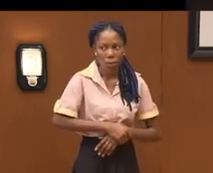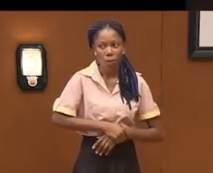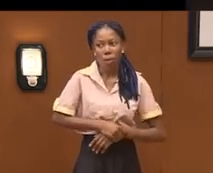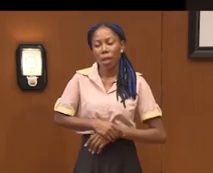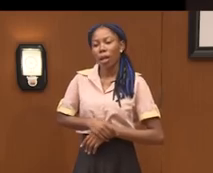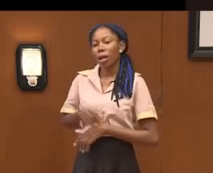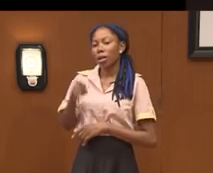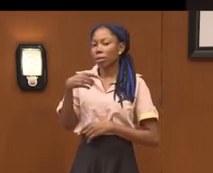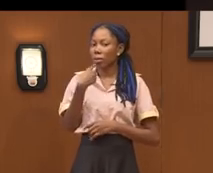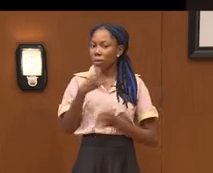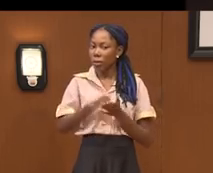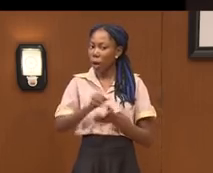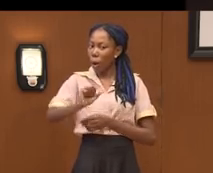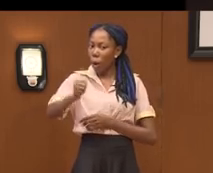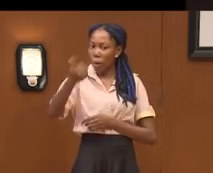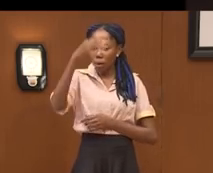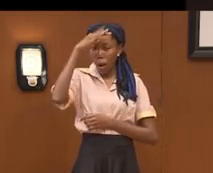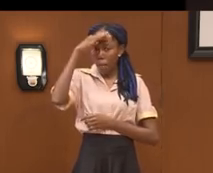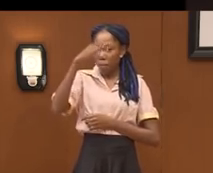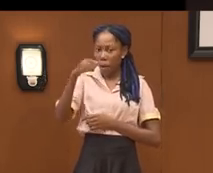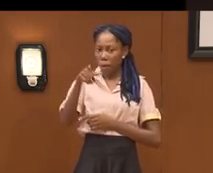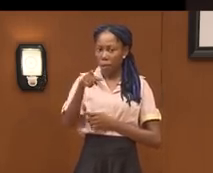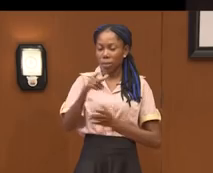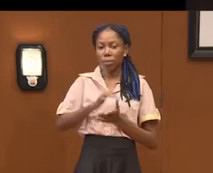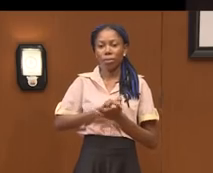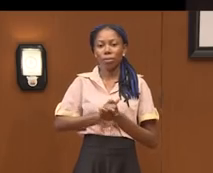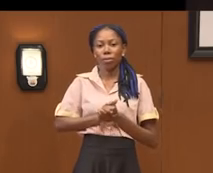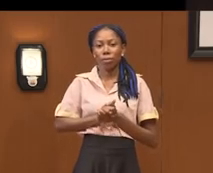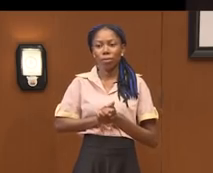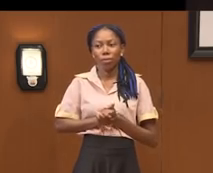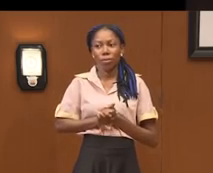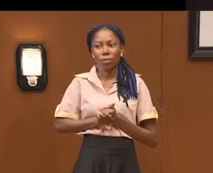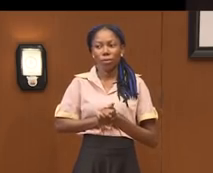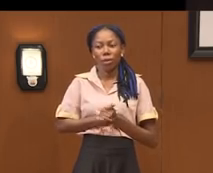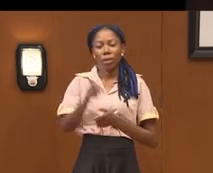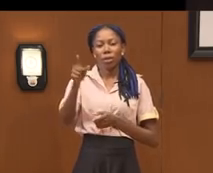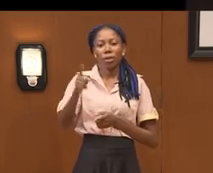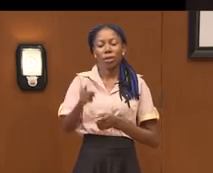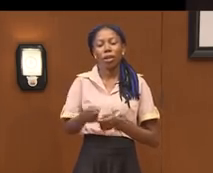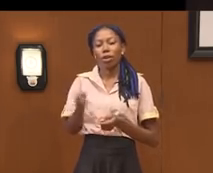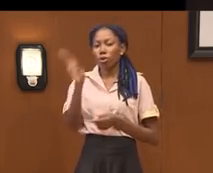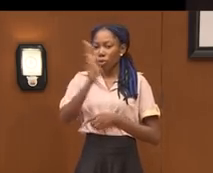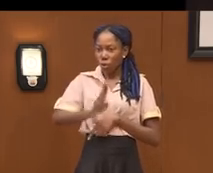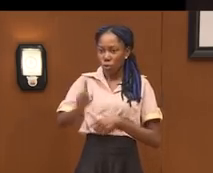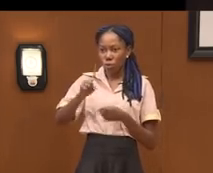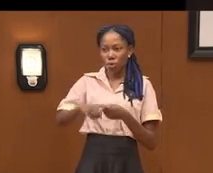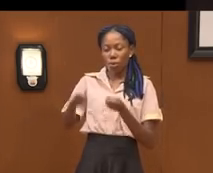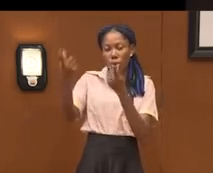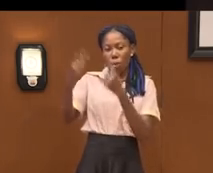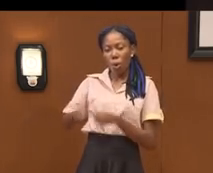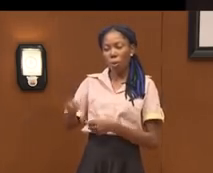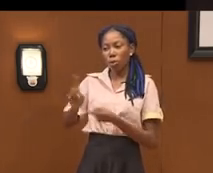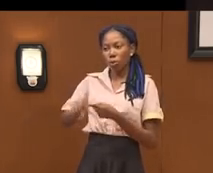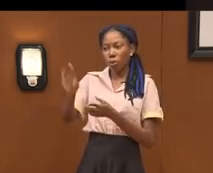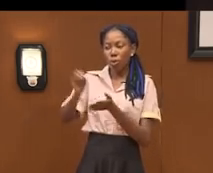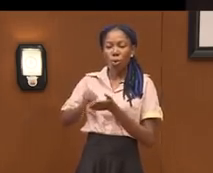he doesn't, let me say, he comes often and on to collect money from my house.